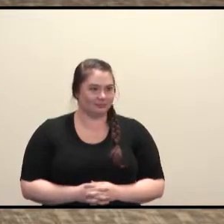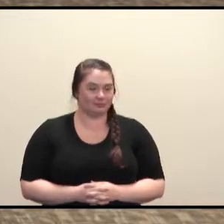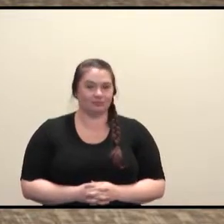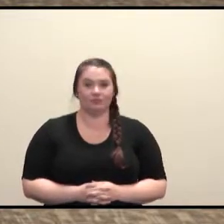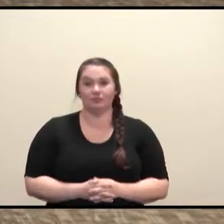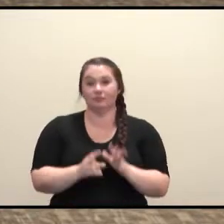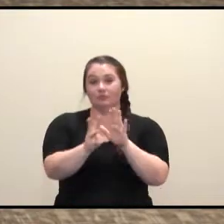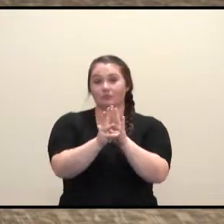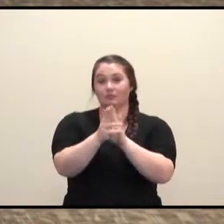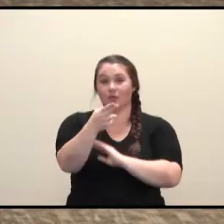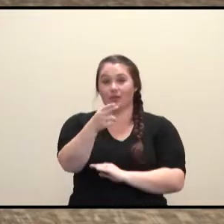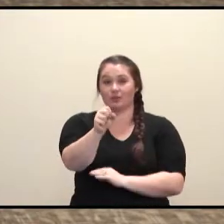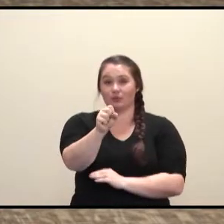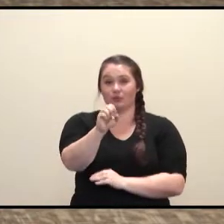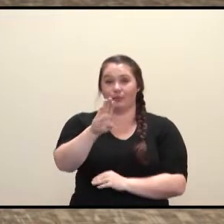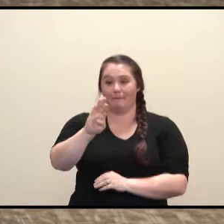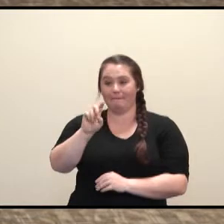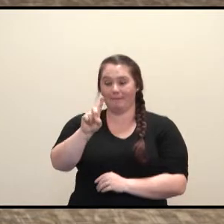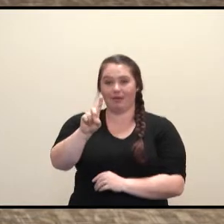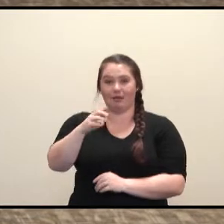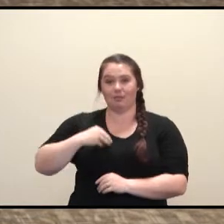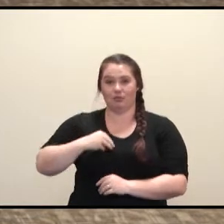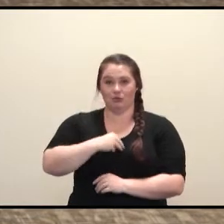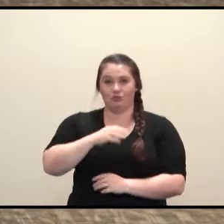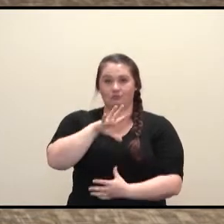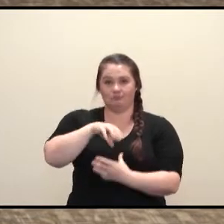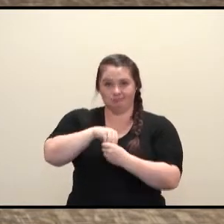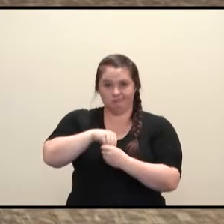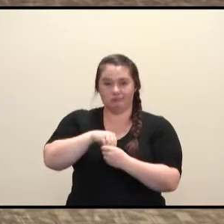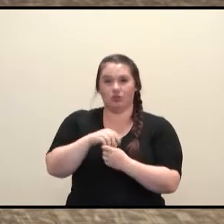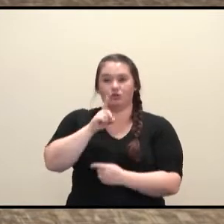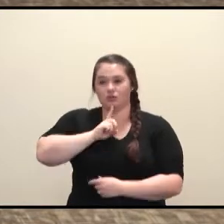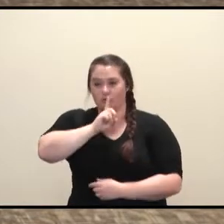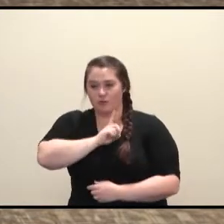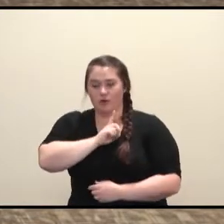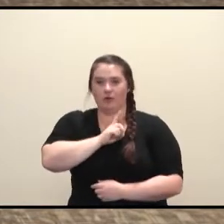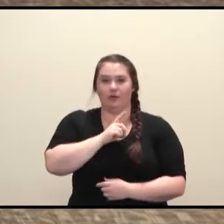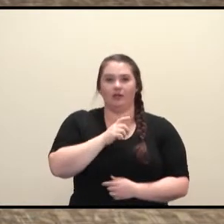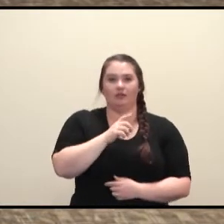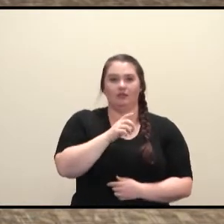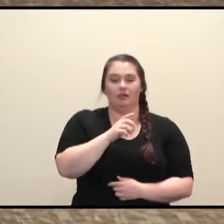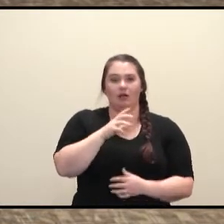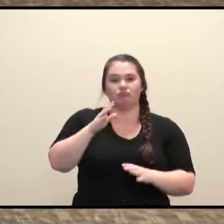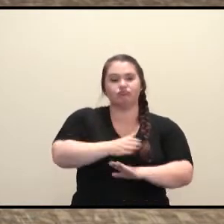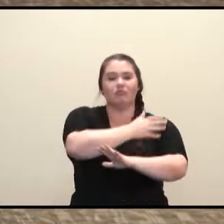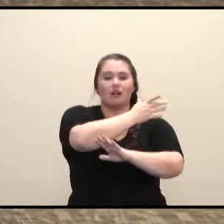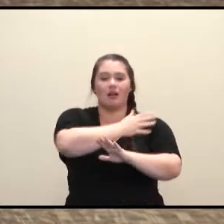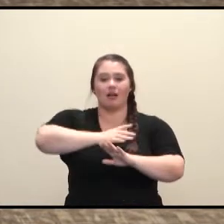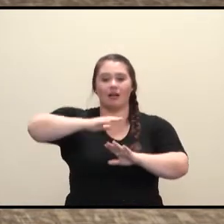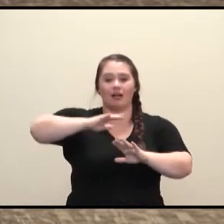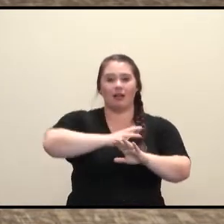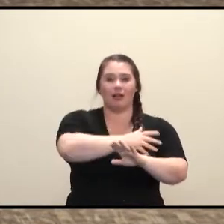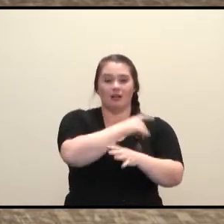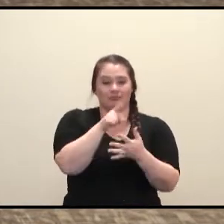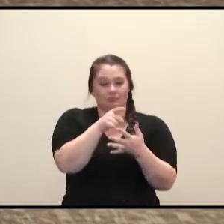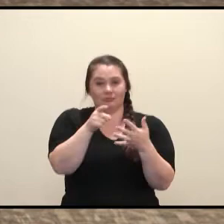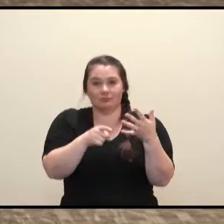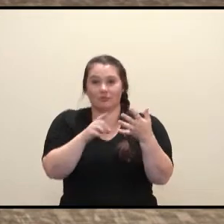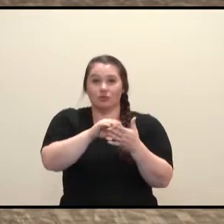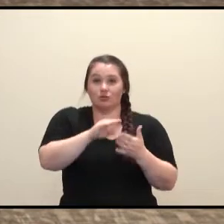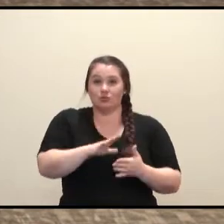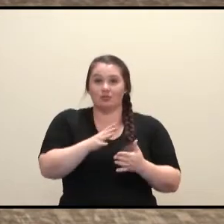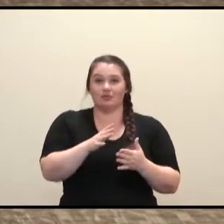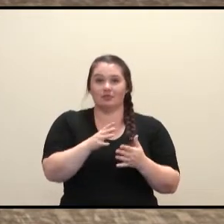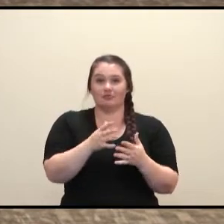Waco High School band members also participated in UIL solo and ensemble contest, and the following students earned superior ratings.